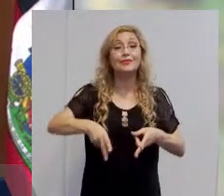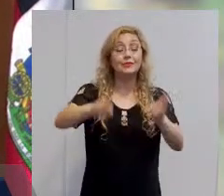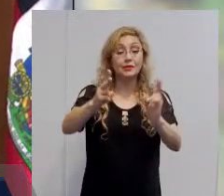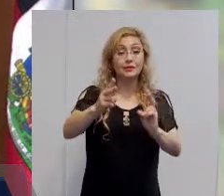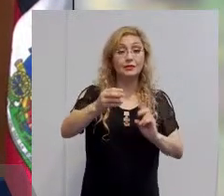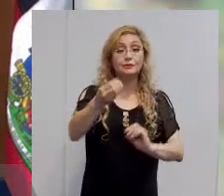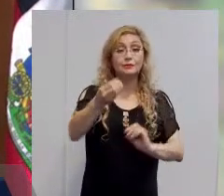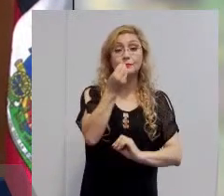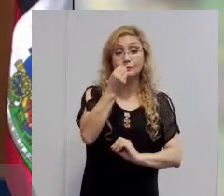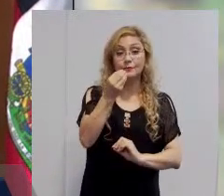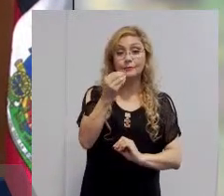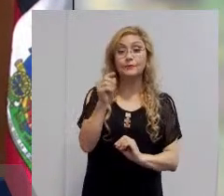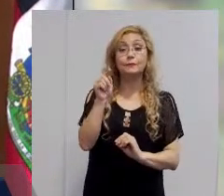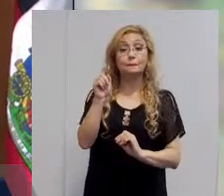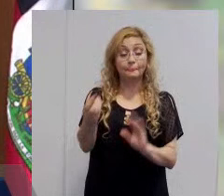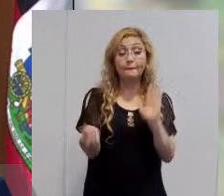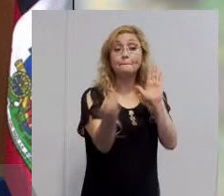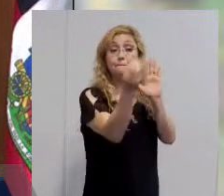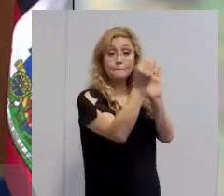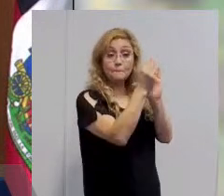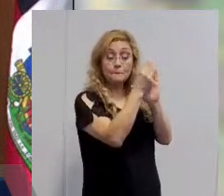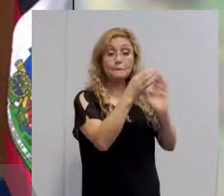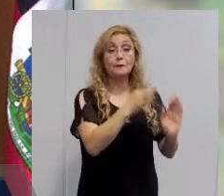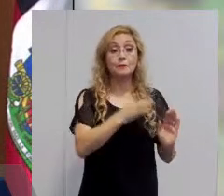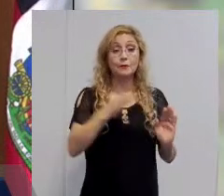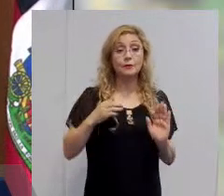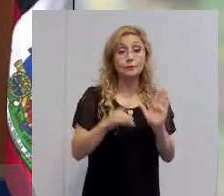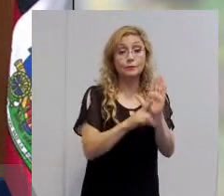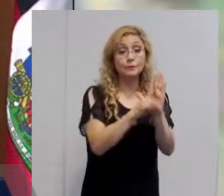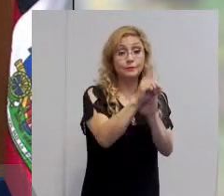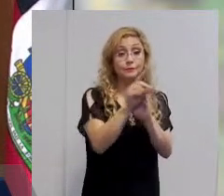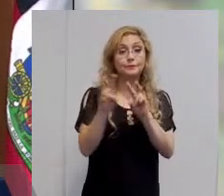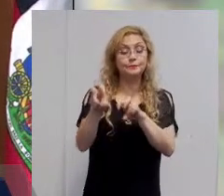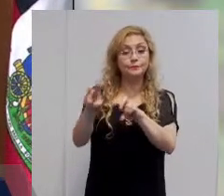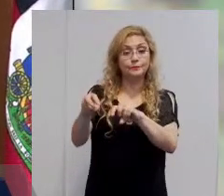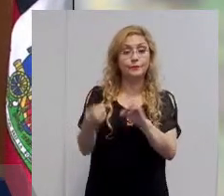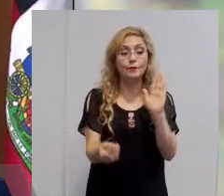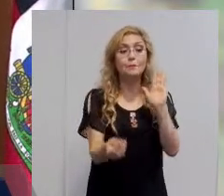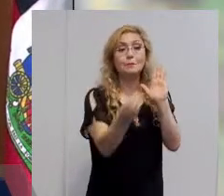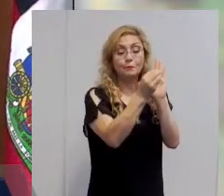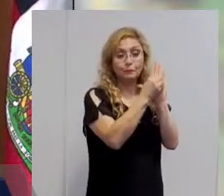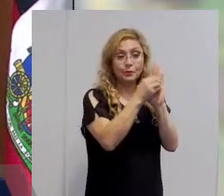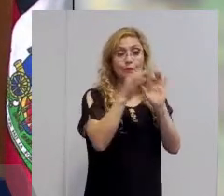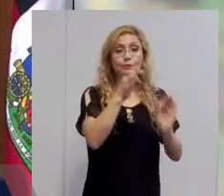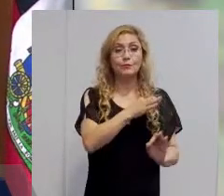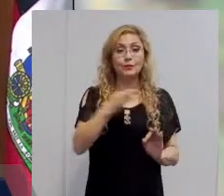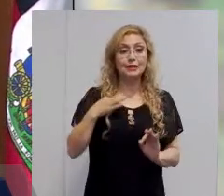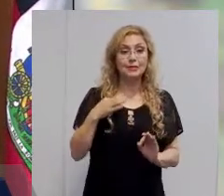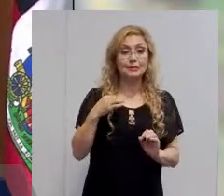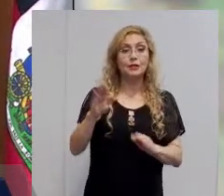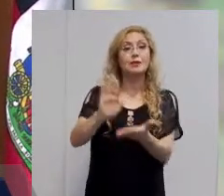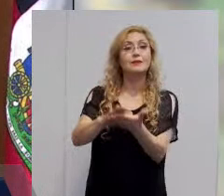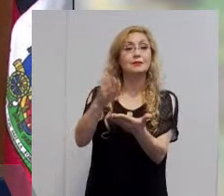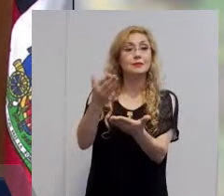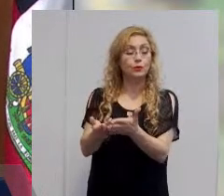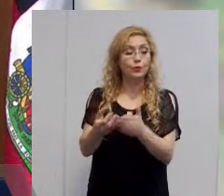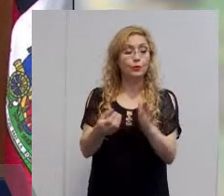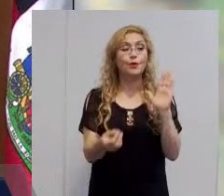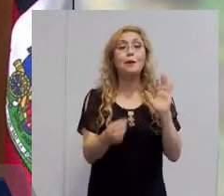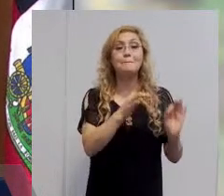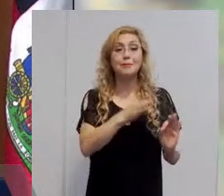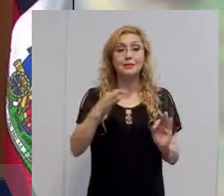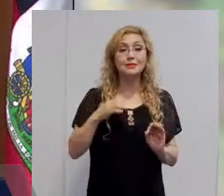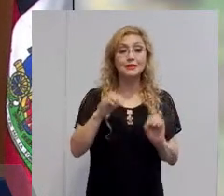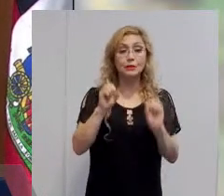agencies, all in order to secure the right to food, including the Ministry of Agricultural and Livestock Development, the Ministry of Health, the Ministry